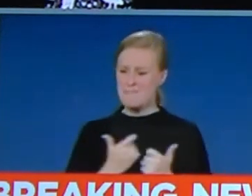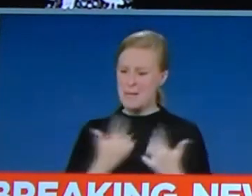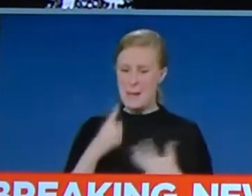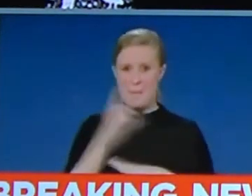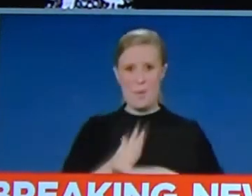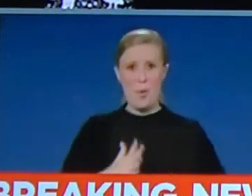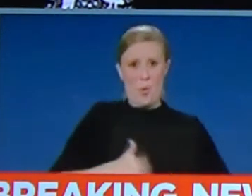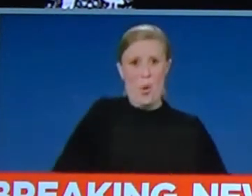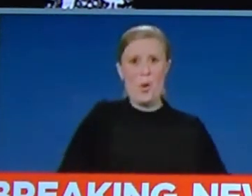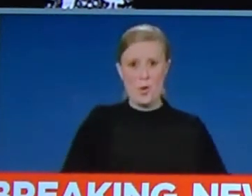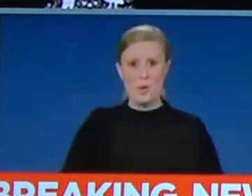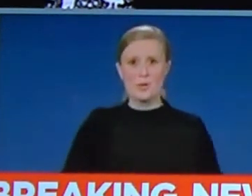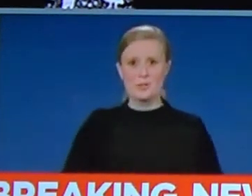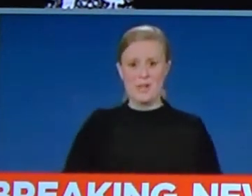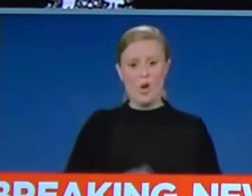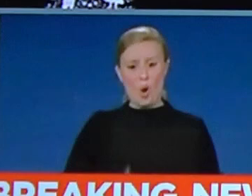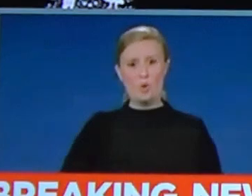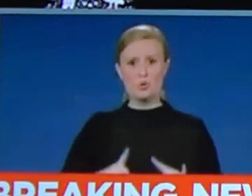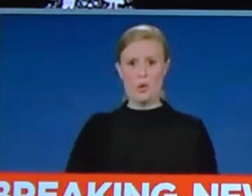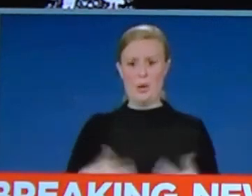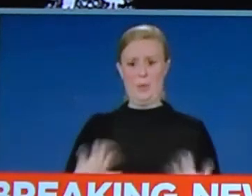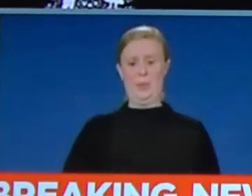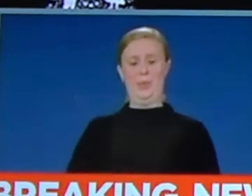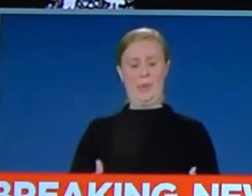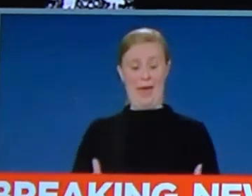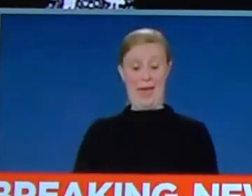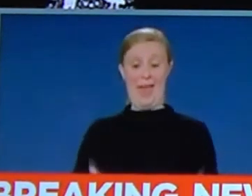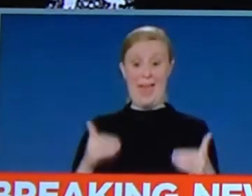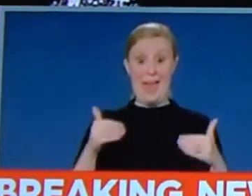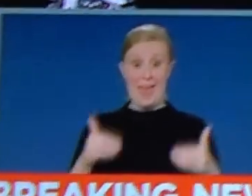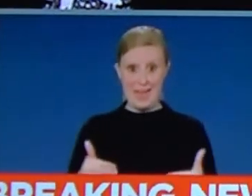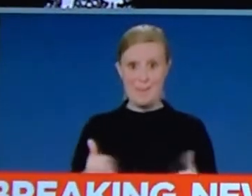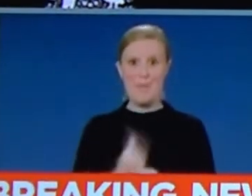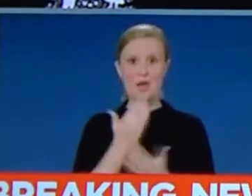on top when it comes to ensuring we have the best information on tracking this virus.